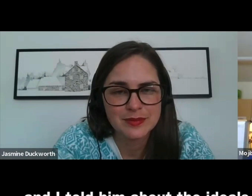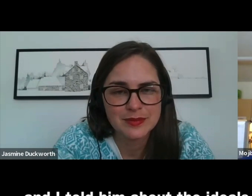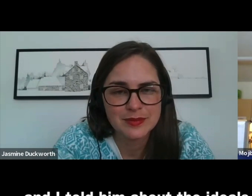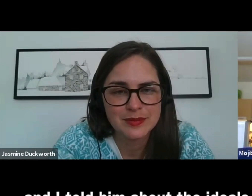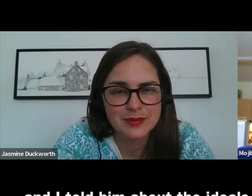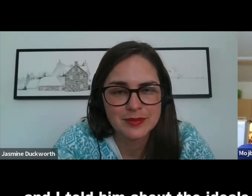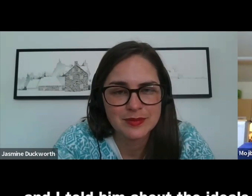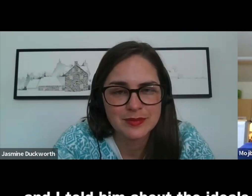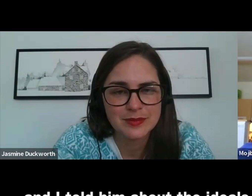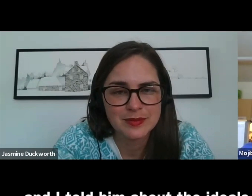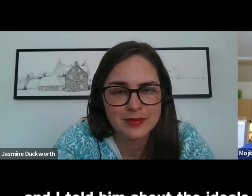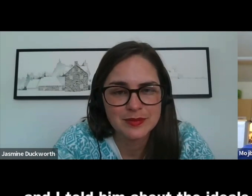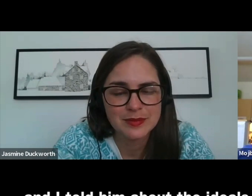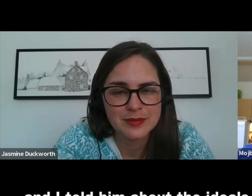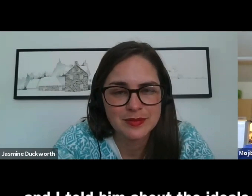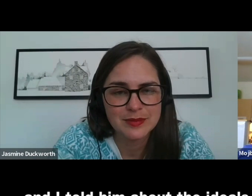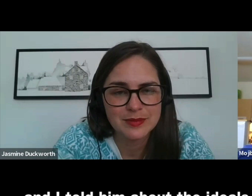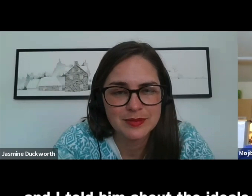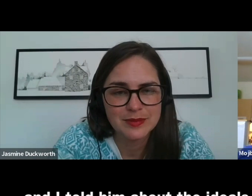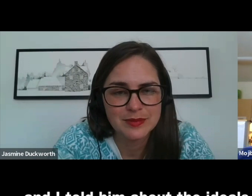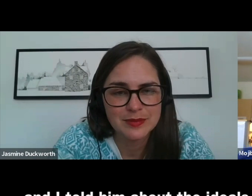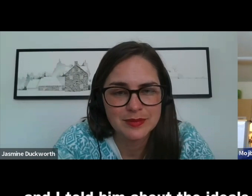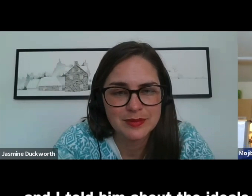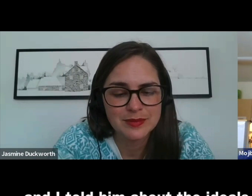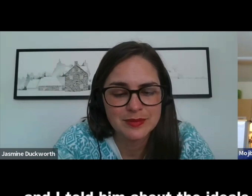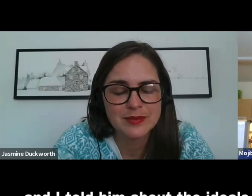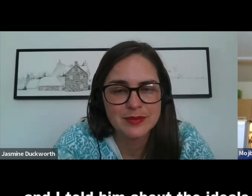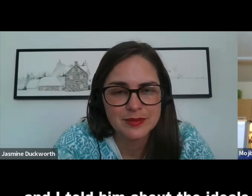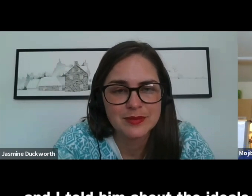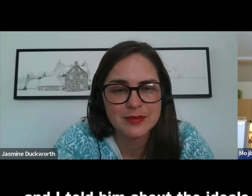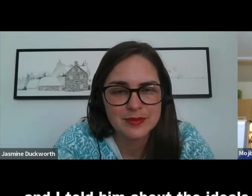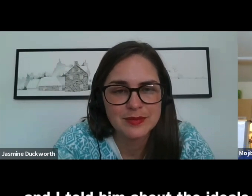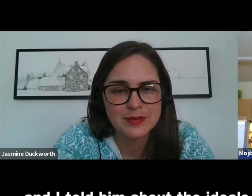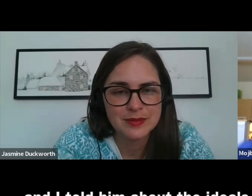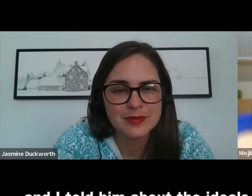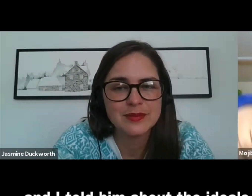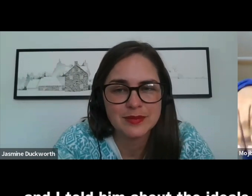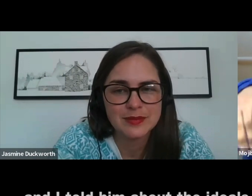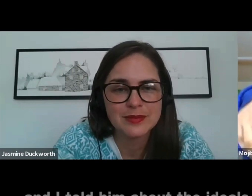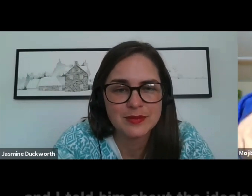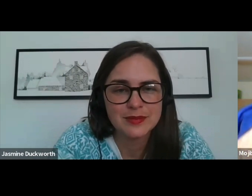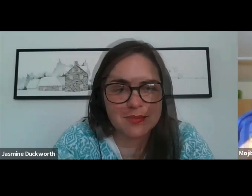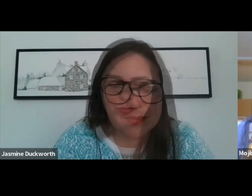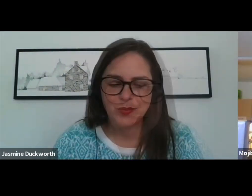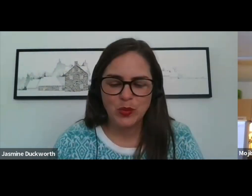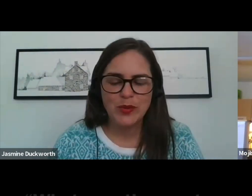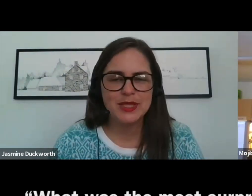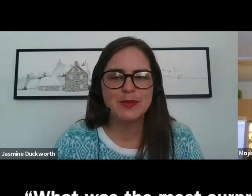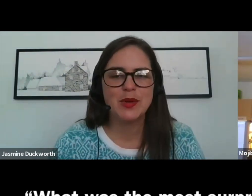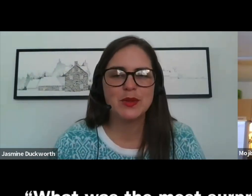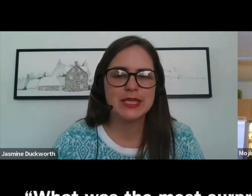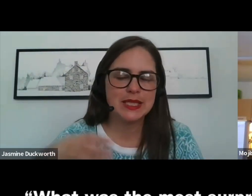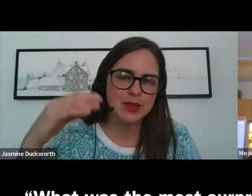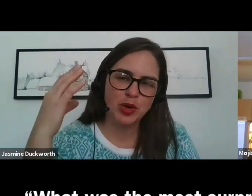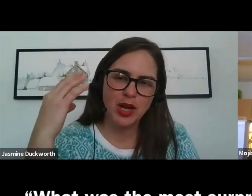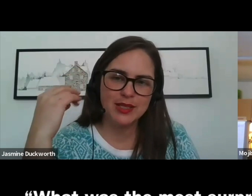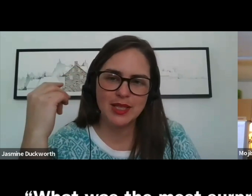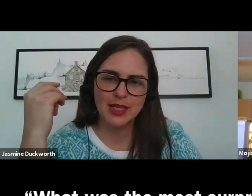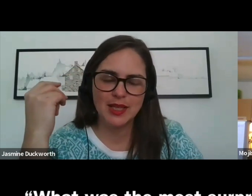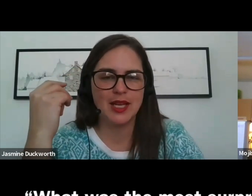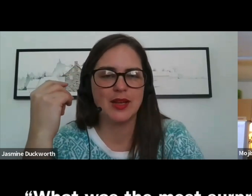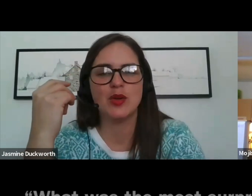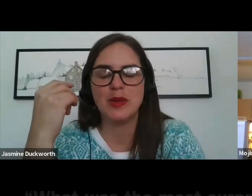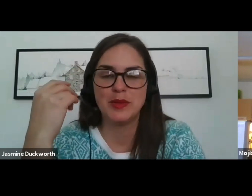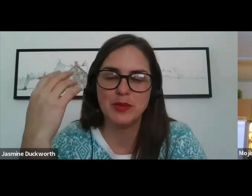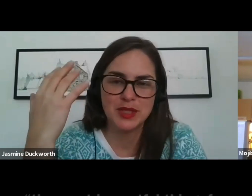I told him about the ideals that my parents instilled in me. What was the most